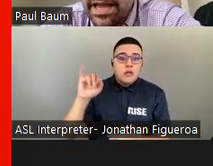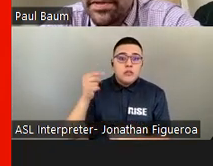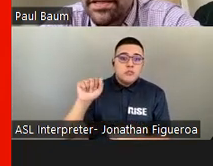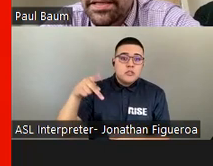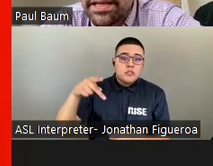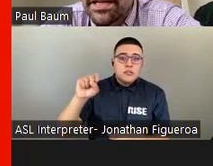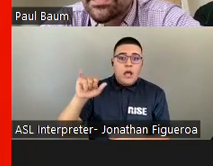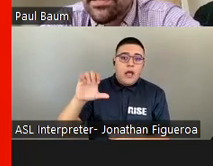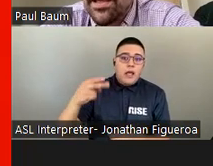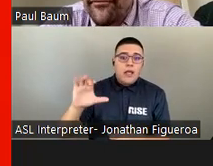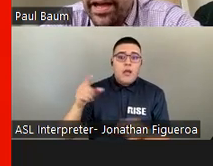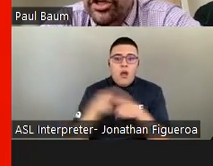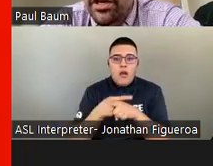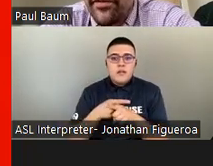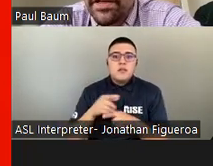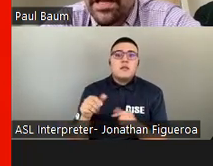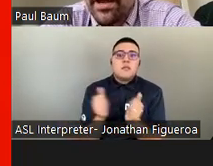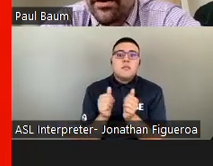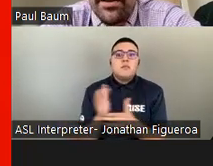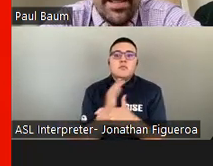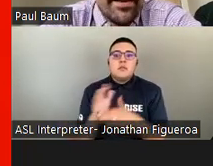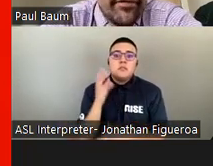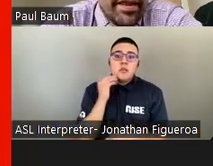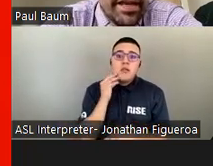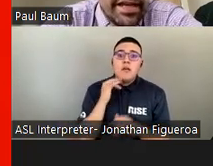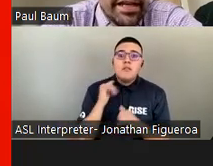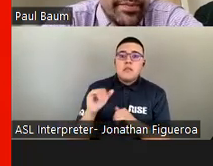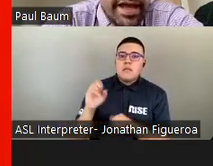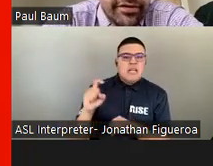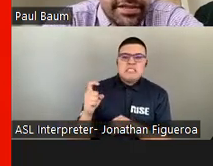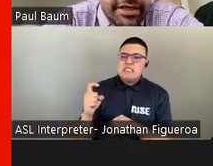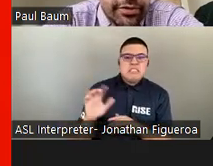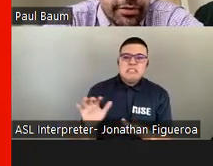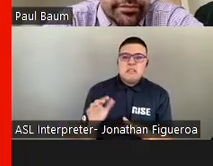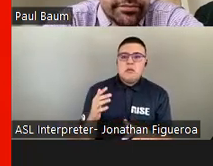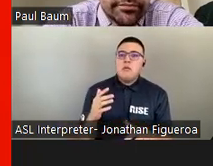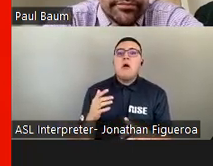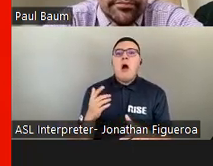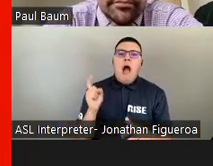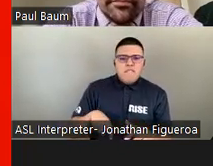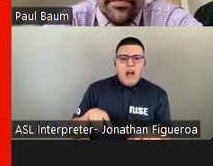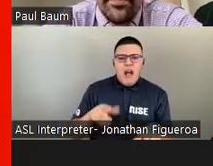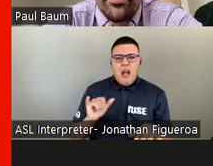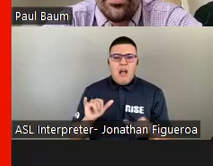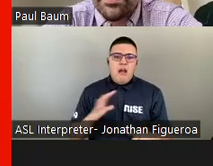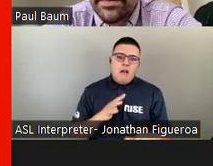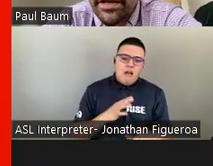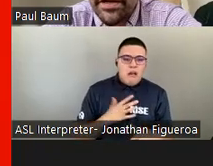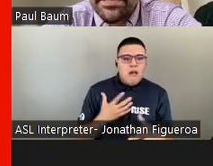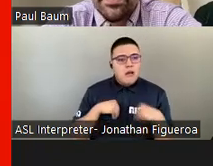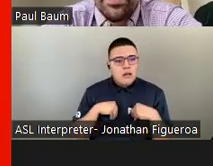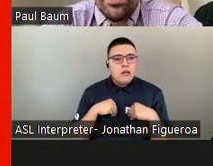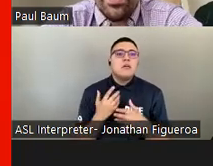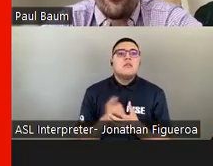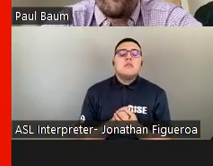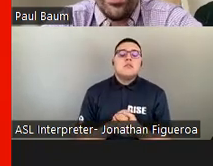of the same sex affection of desire and feeling a need to be heterosexual. There are